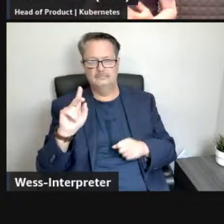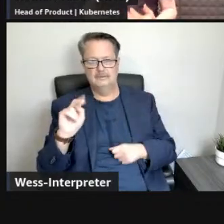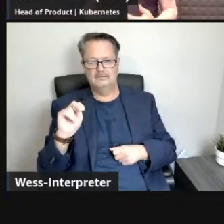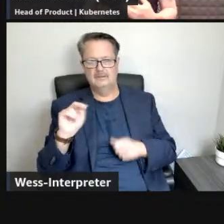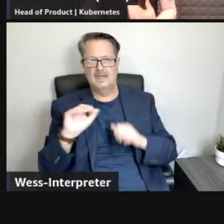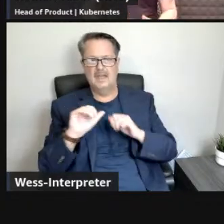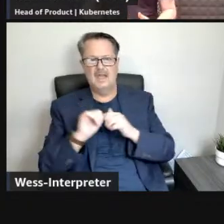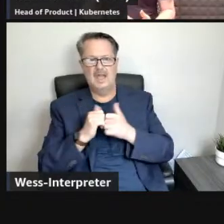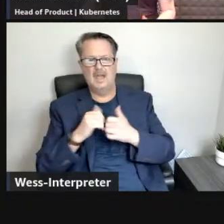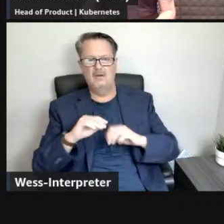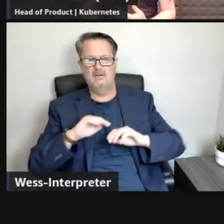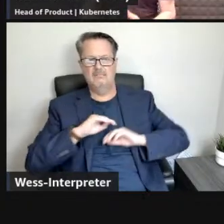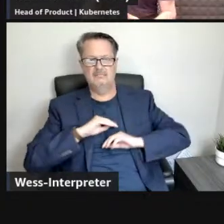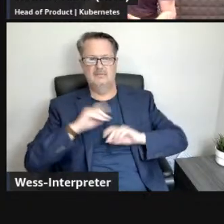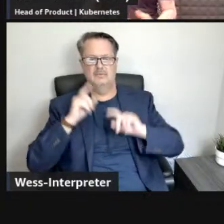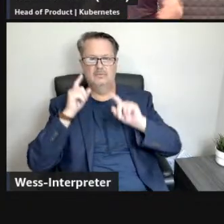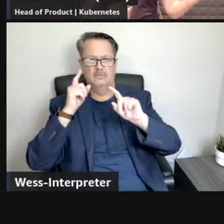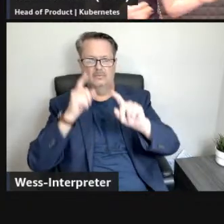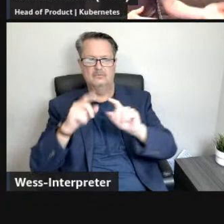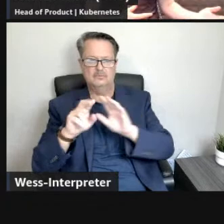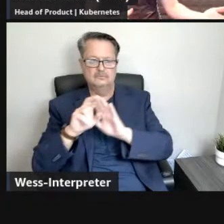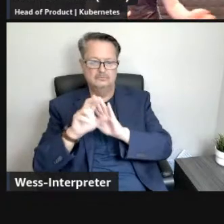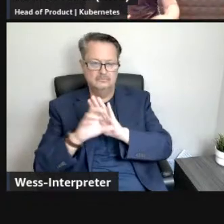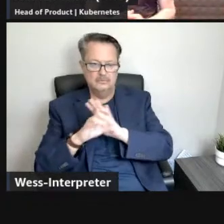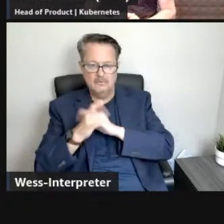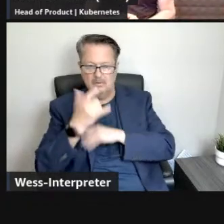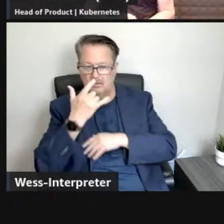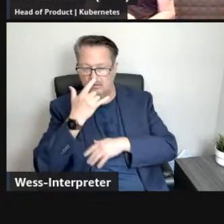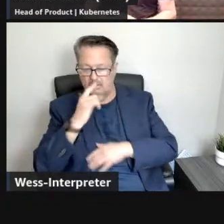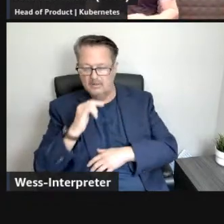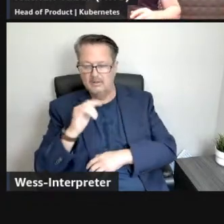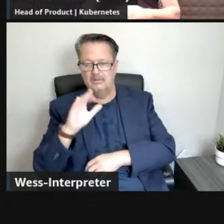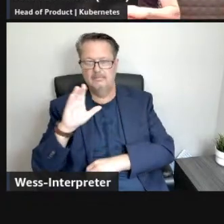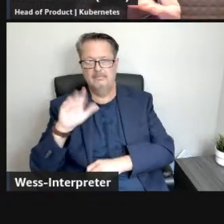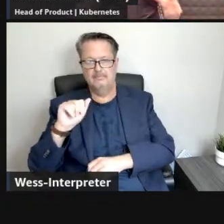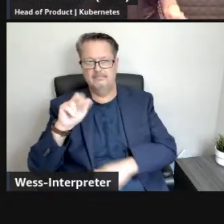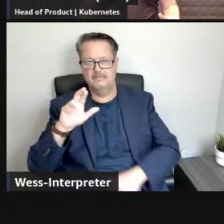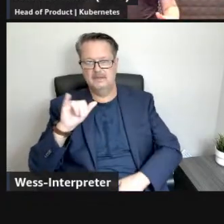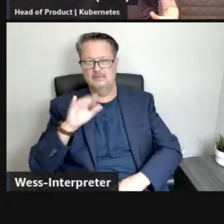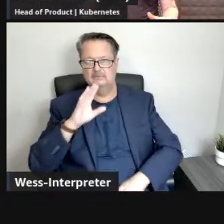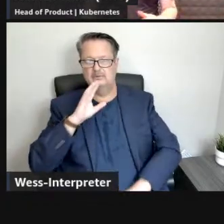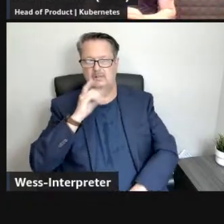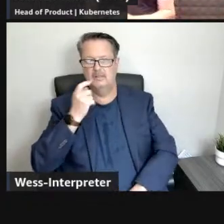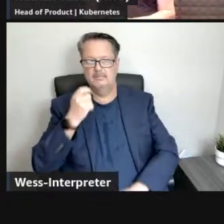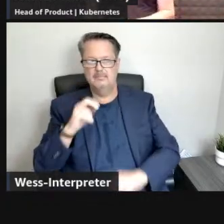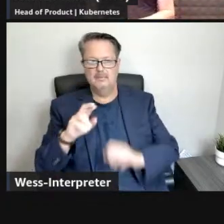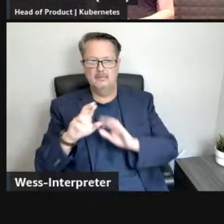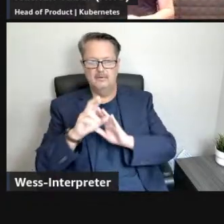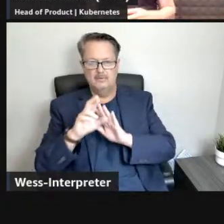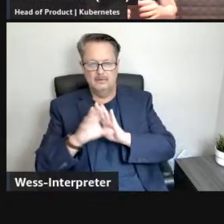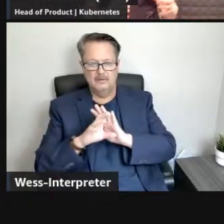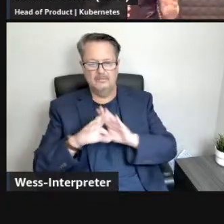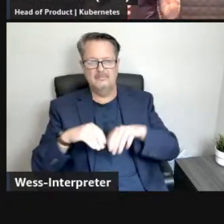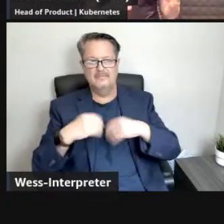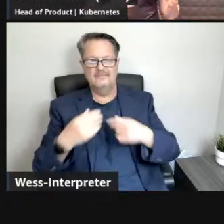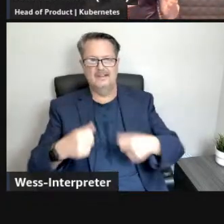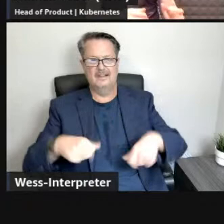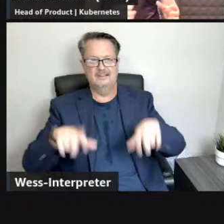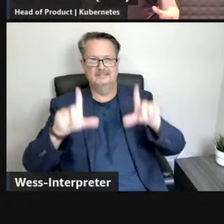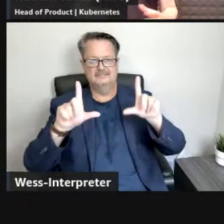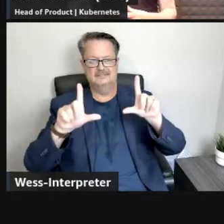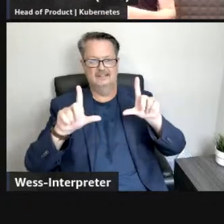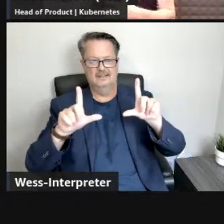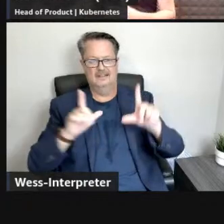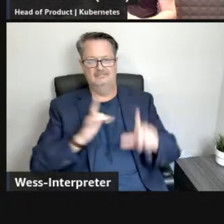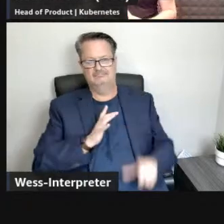right? Well, what's our report card and what are we doing about it? Barry talked a little bit about our report card and showed a really great slide this morning around the